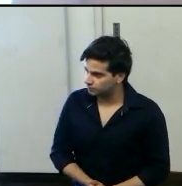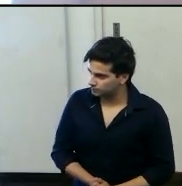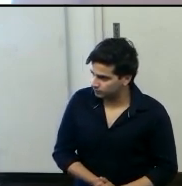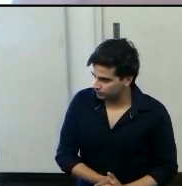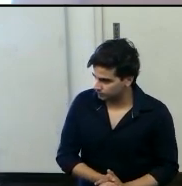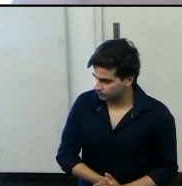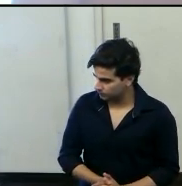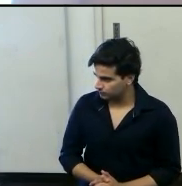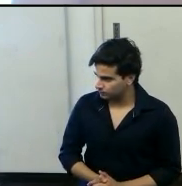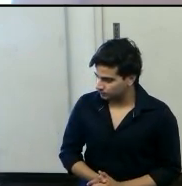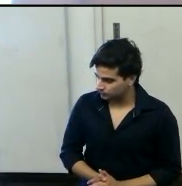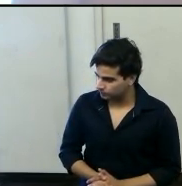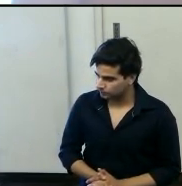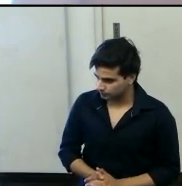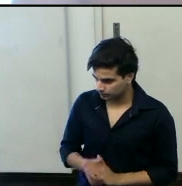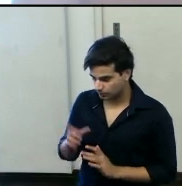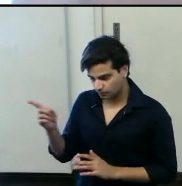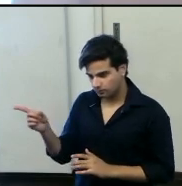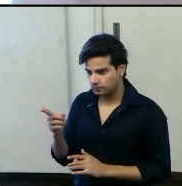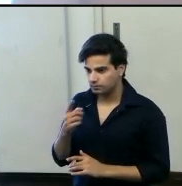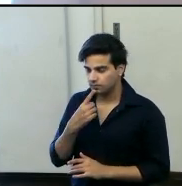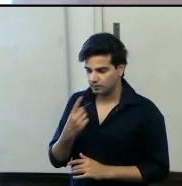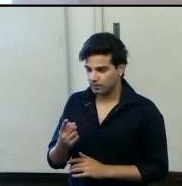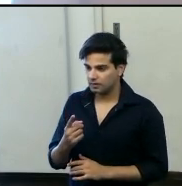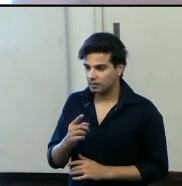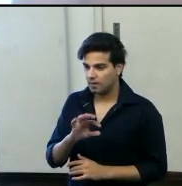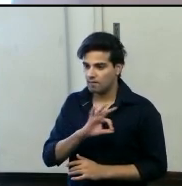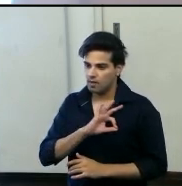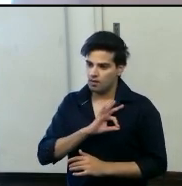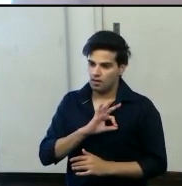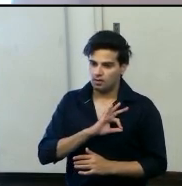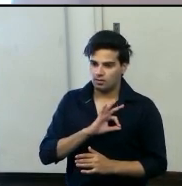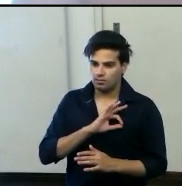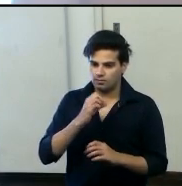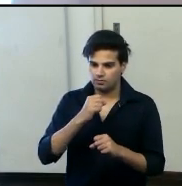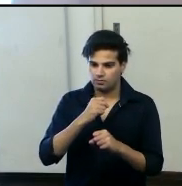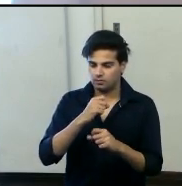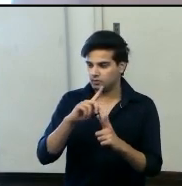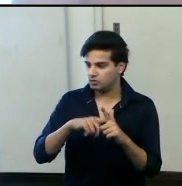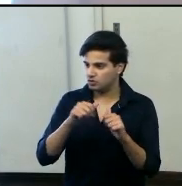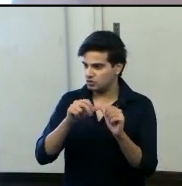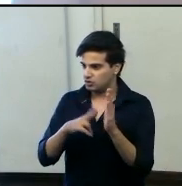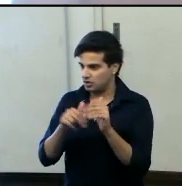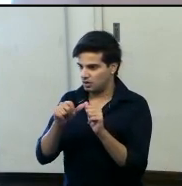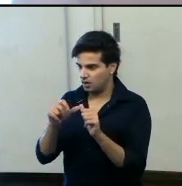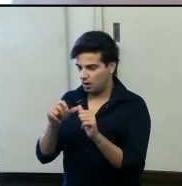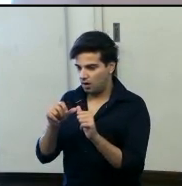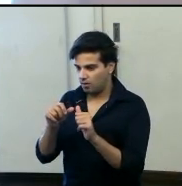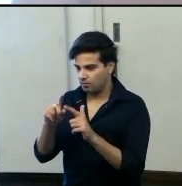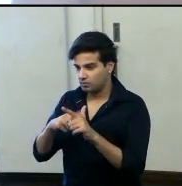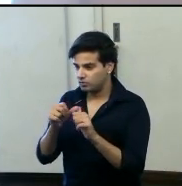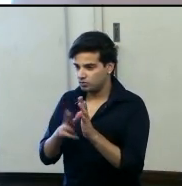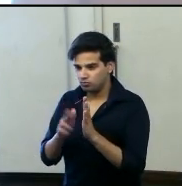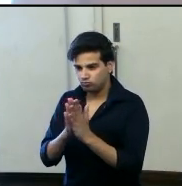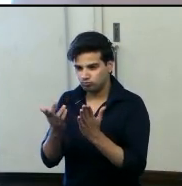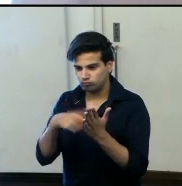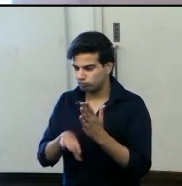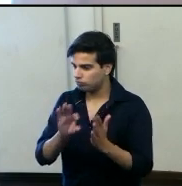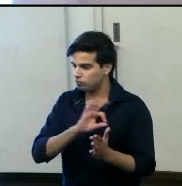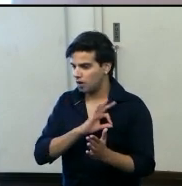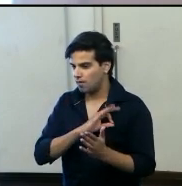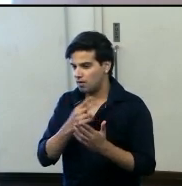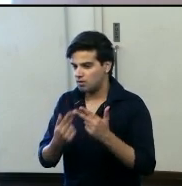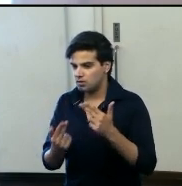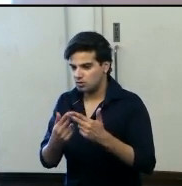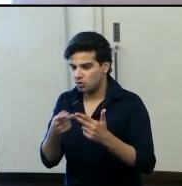this is one of the favorite passages of Janna, which I have always loved.